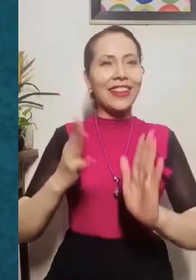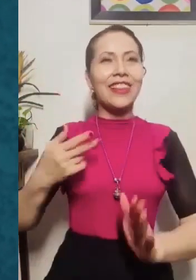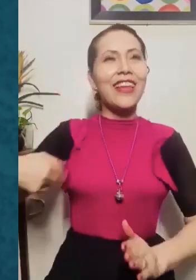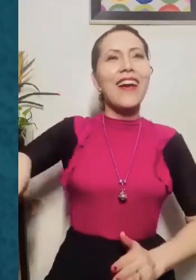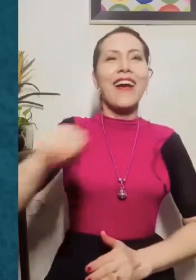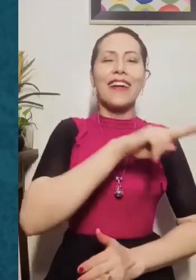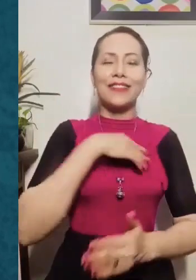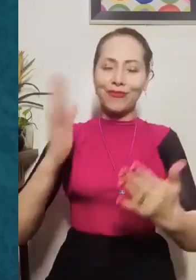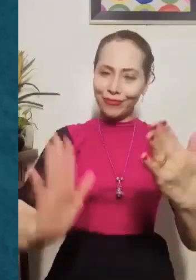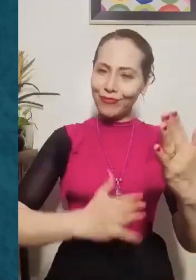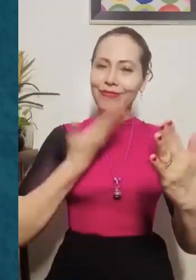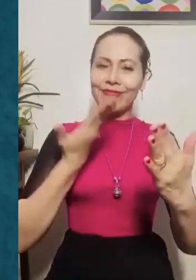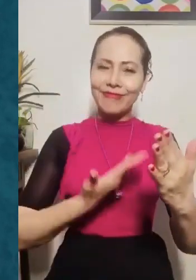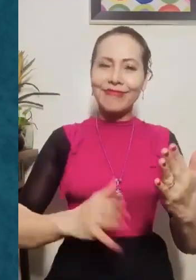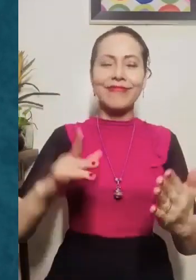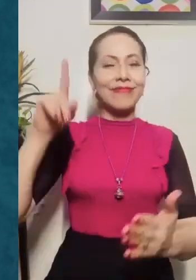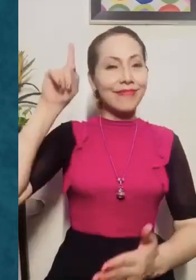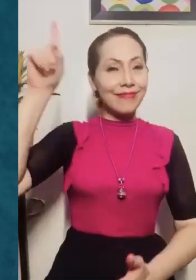Let us sing for the Lord.